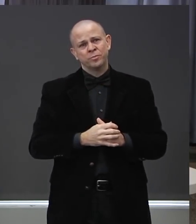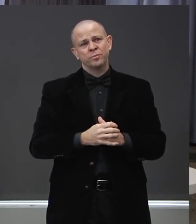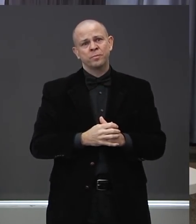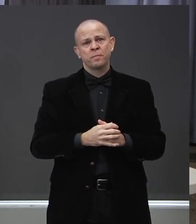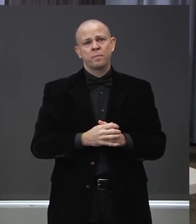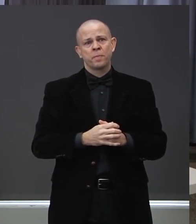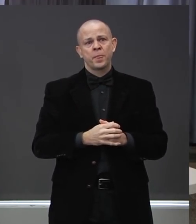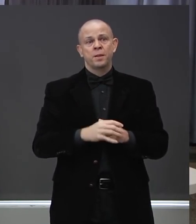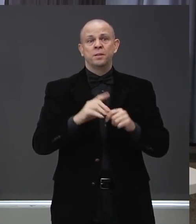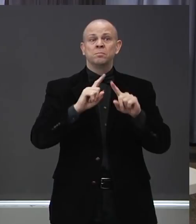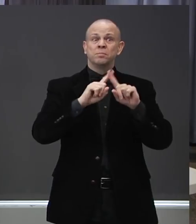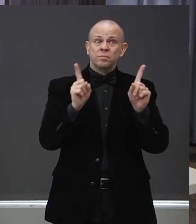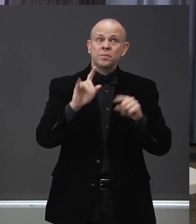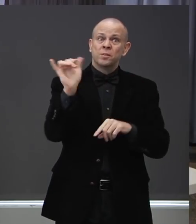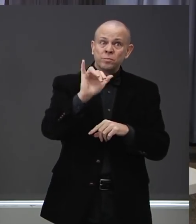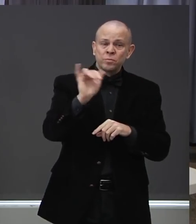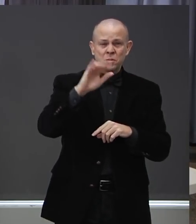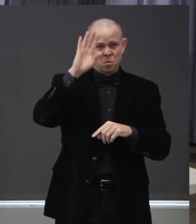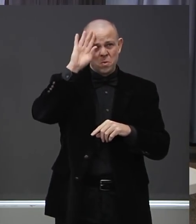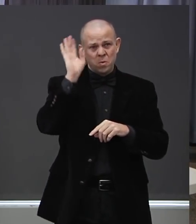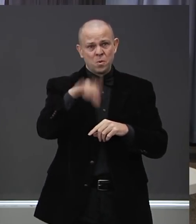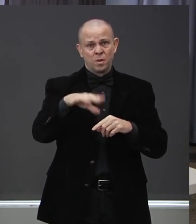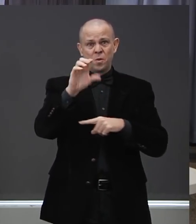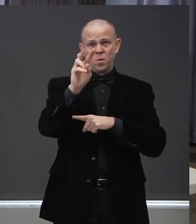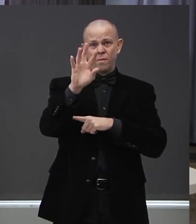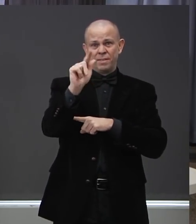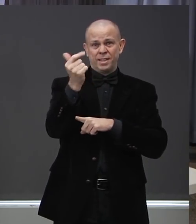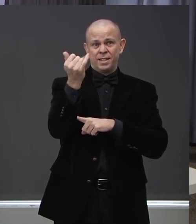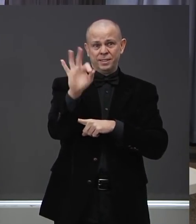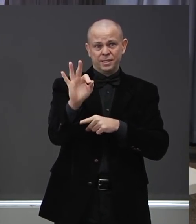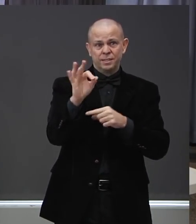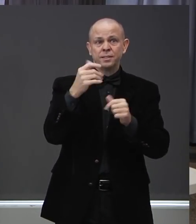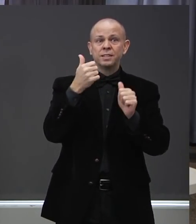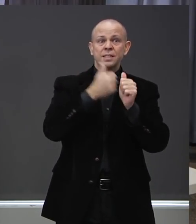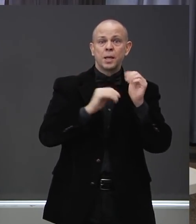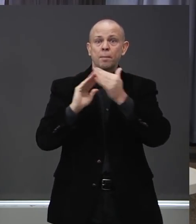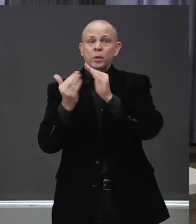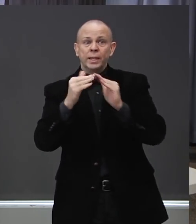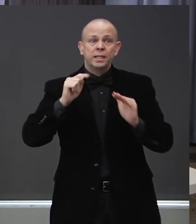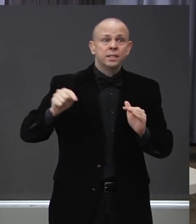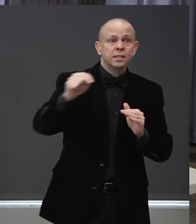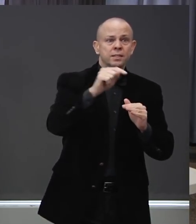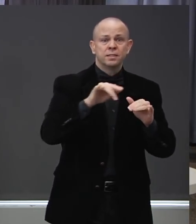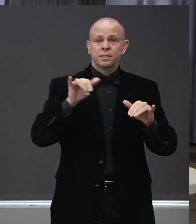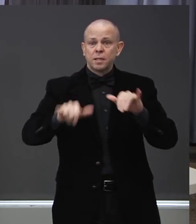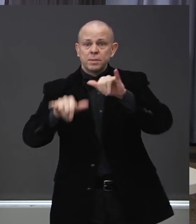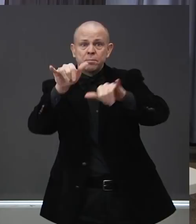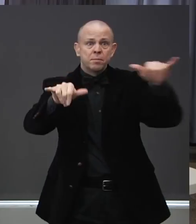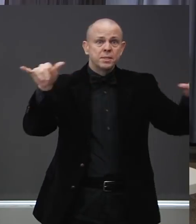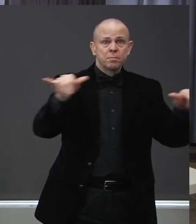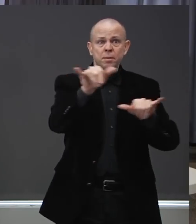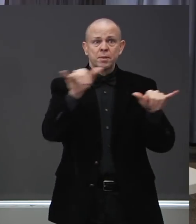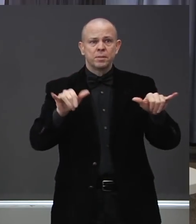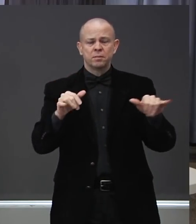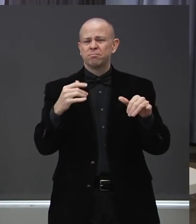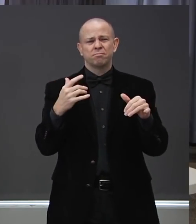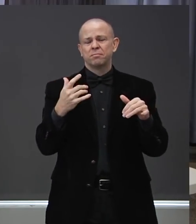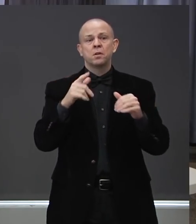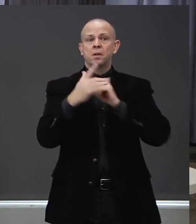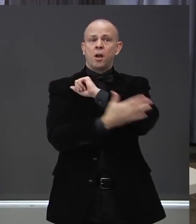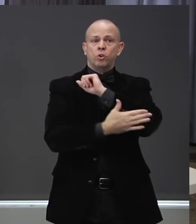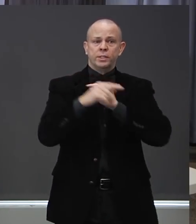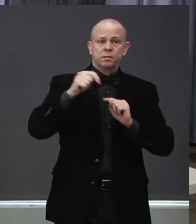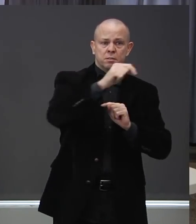However, we also know the virus is not spreading as fast in every community, and that many counties have lower rates of